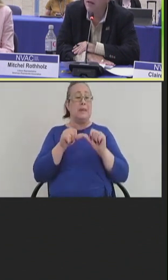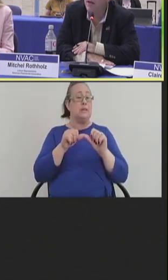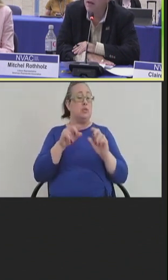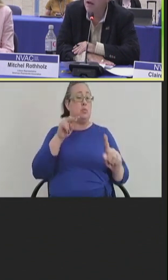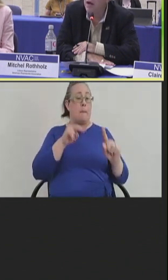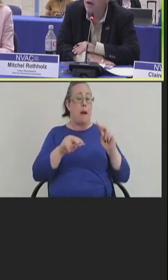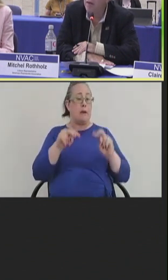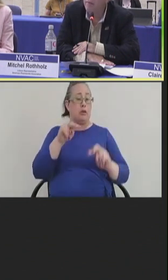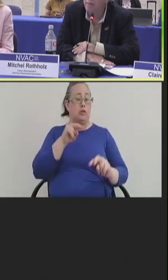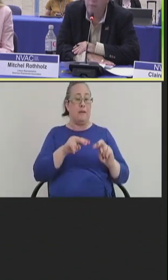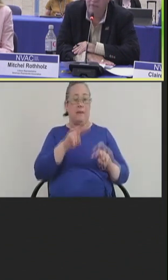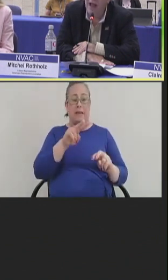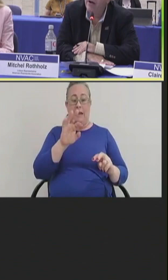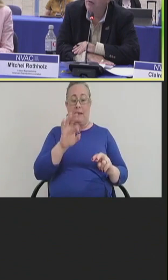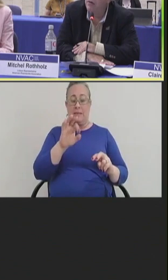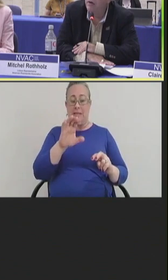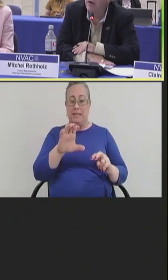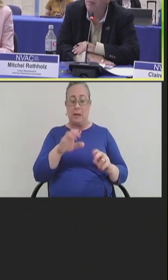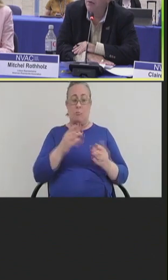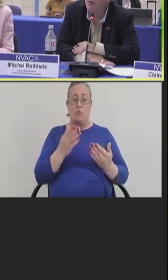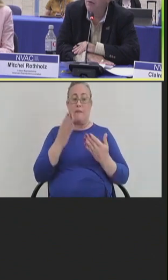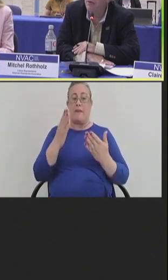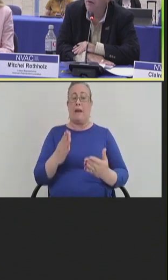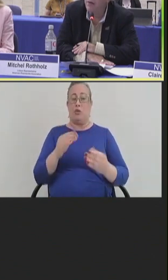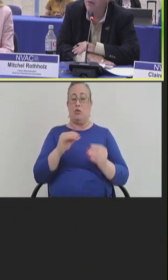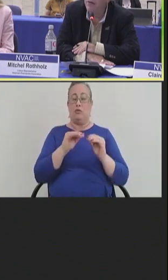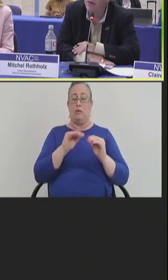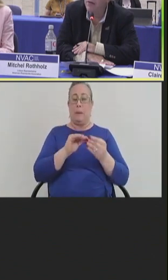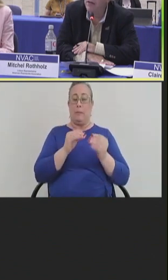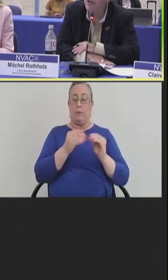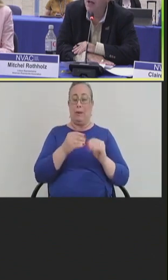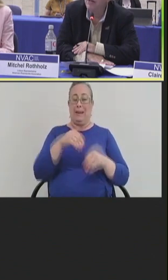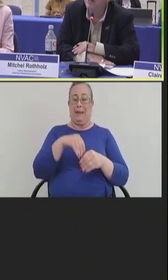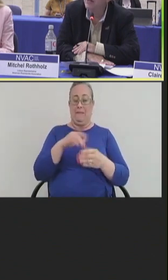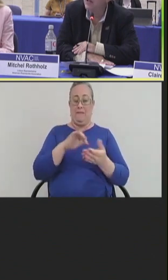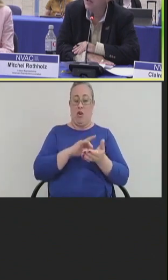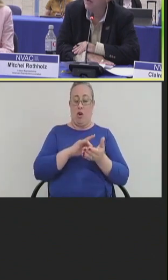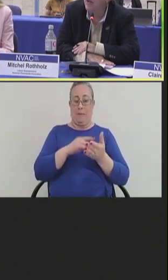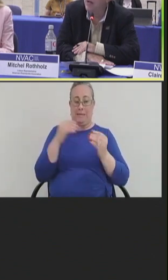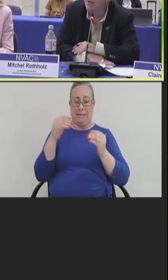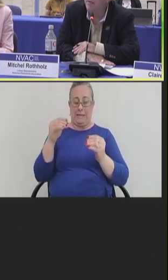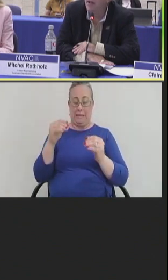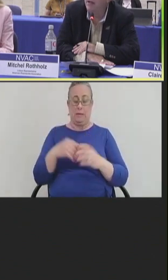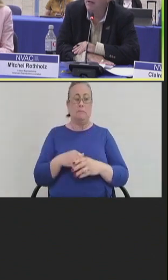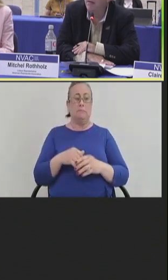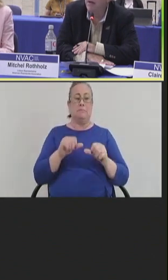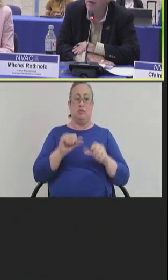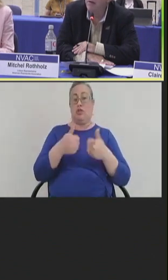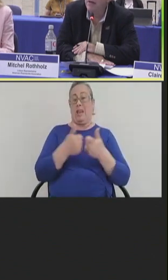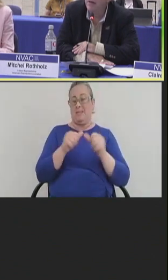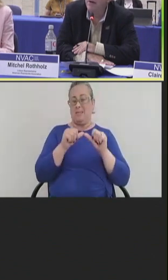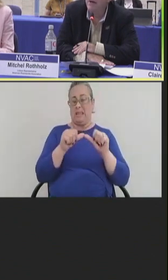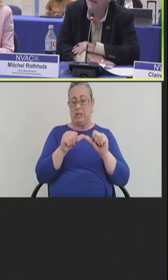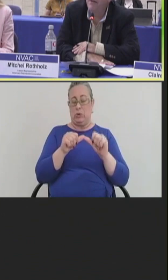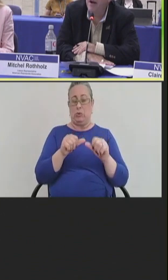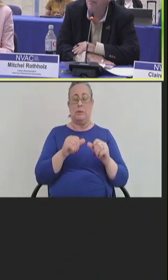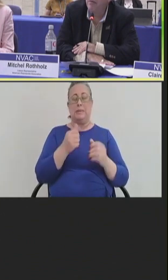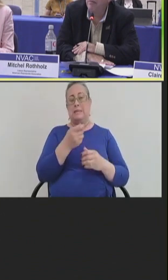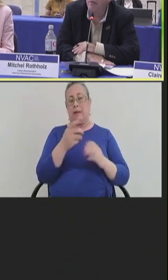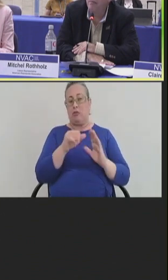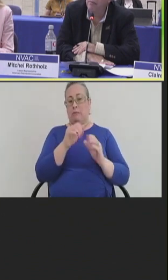VFC provider numbers within pharmacy, and the challenges continue. And we've got several areas that have been